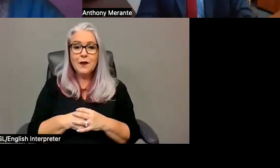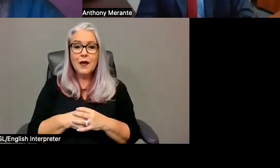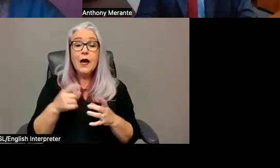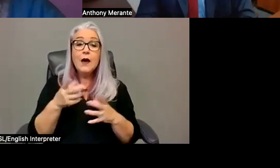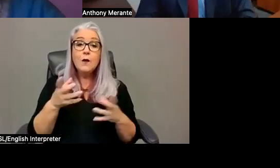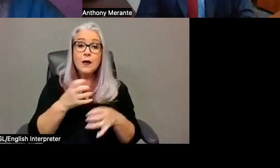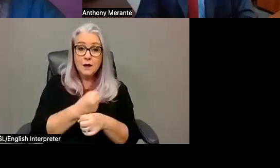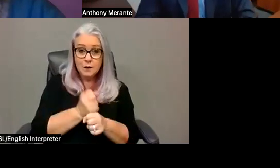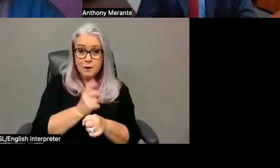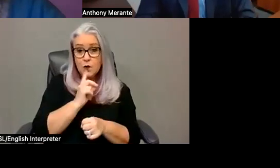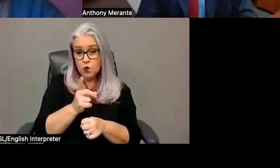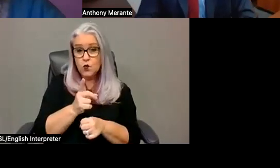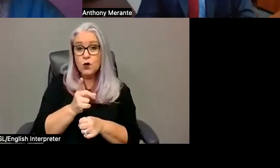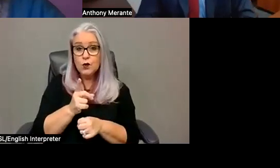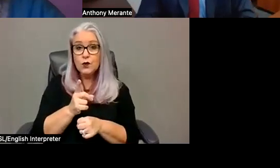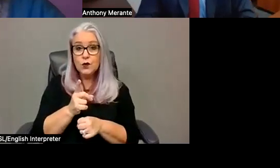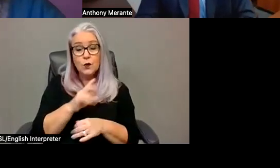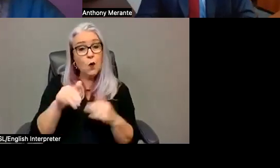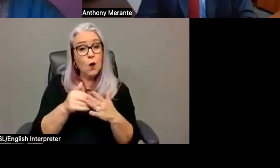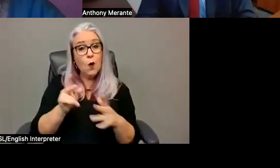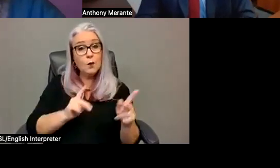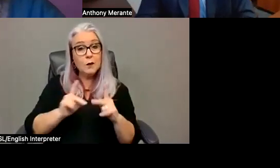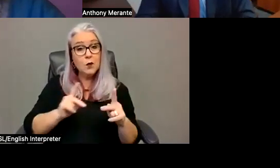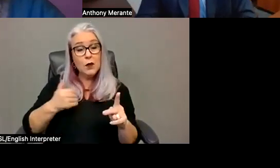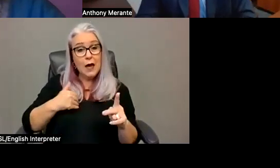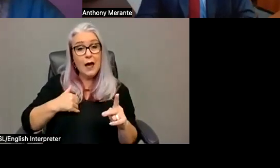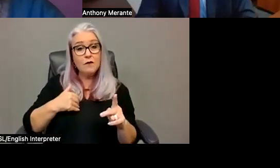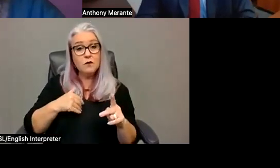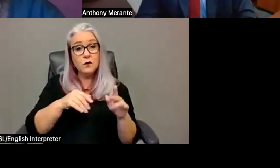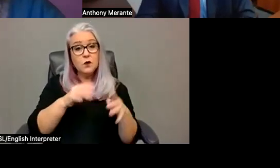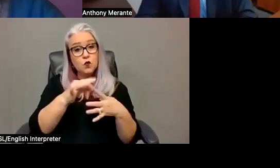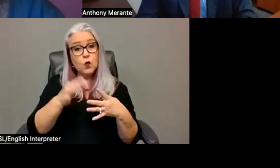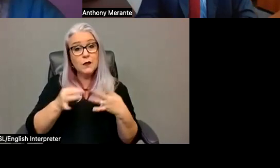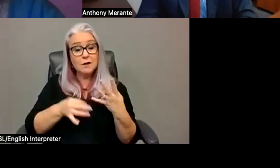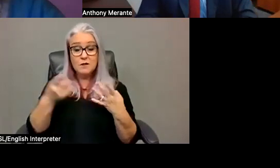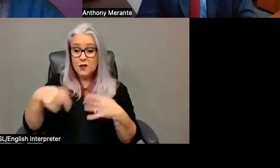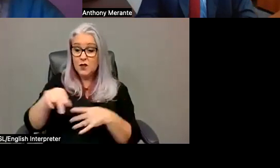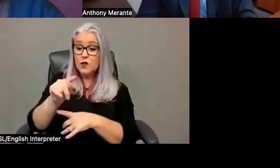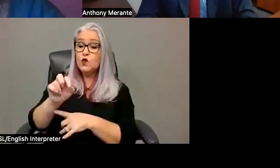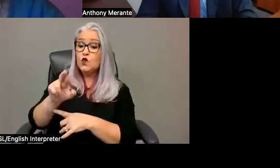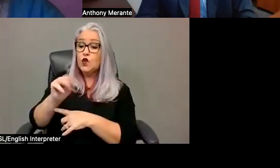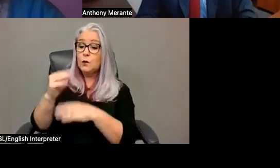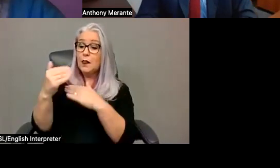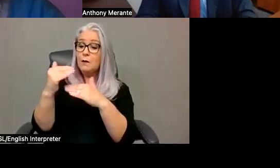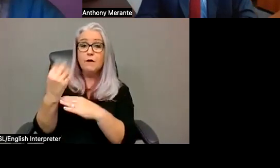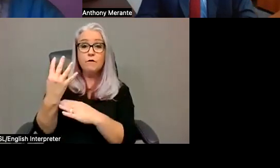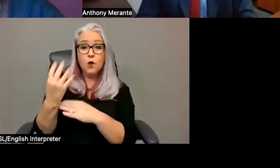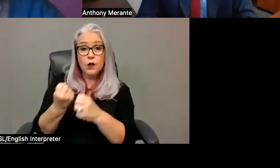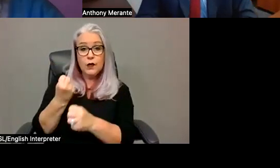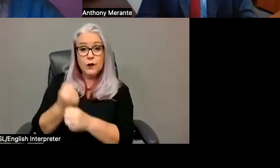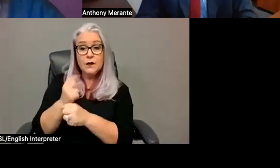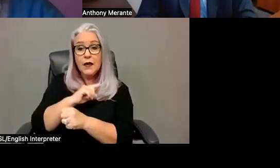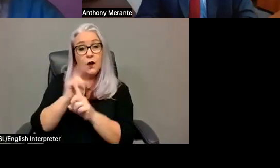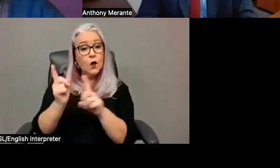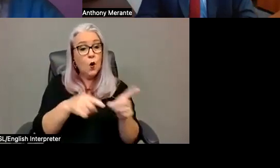that people have a choice. There is a term limit, right? Every 4 years, people come to the ballot box